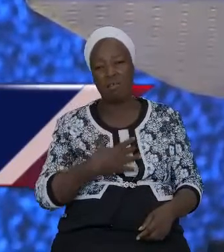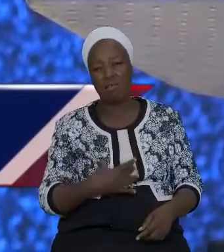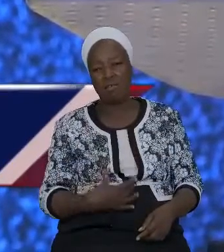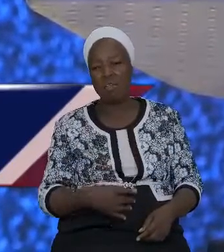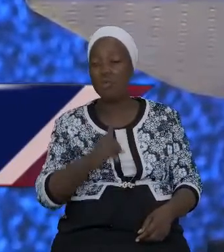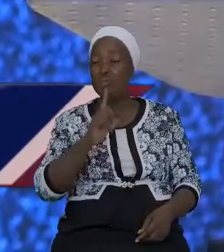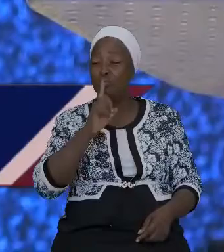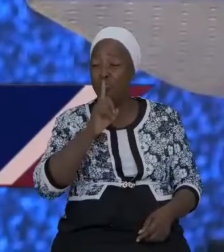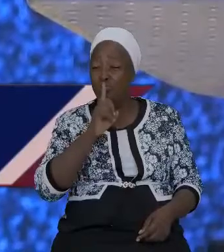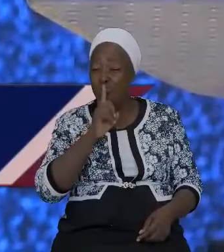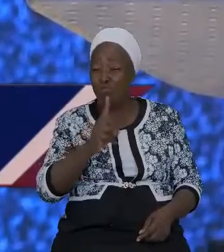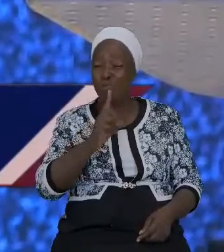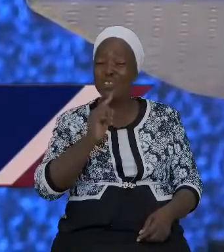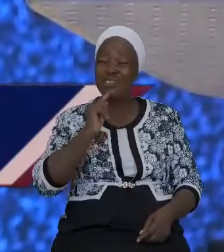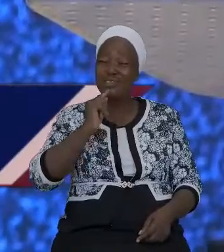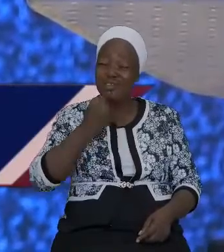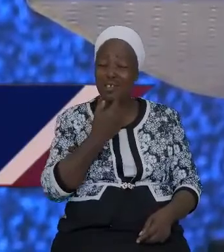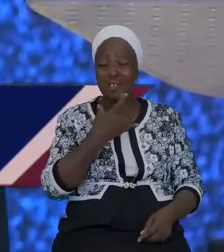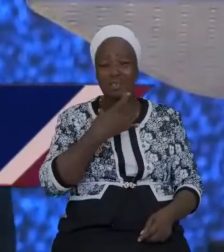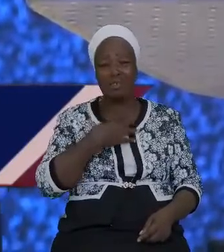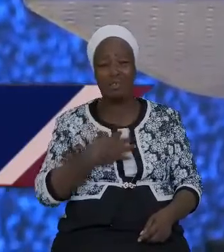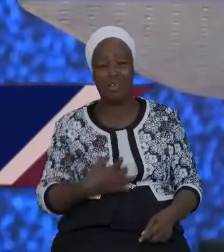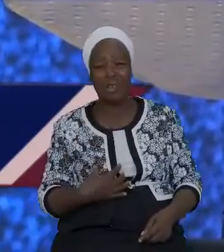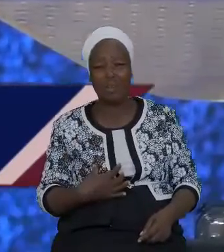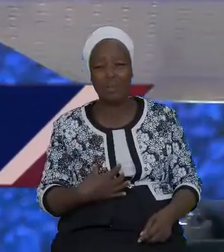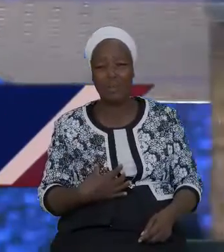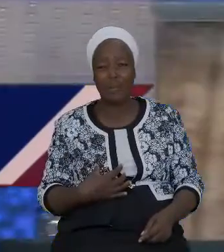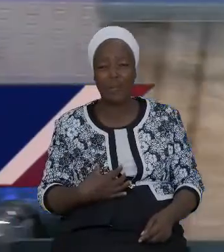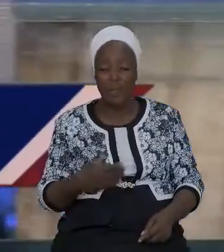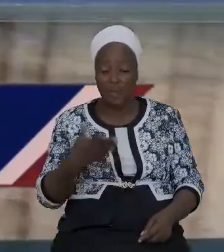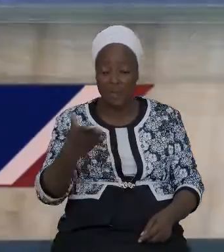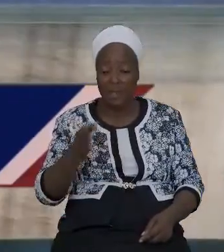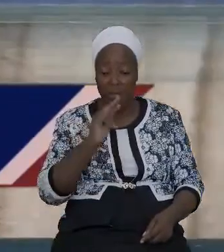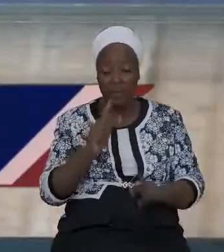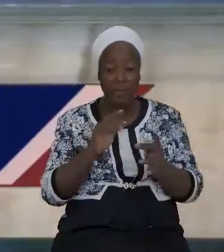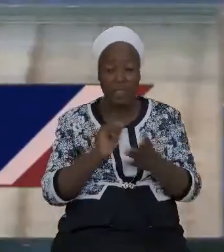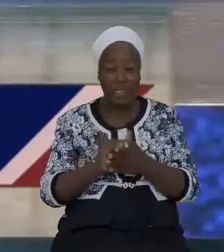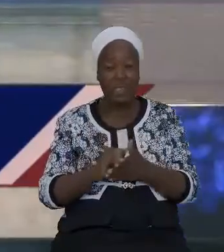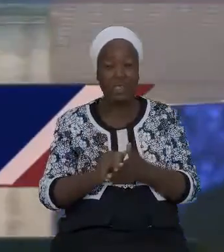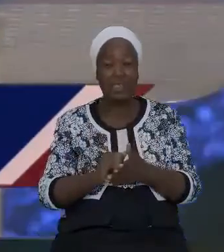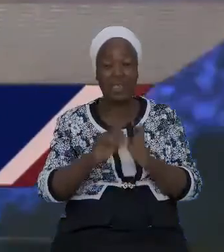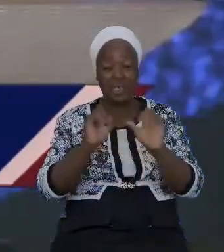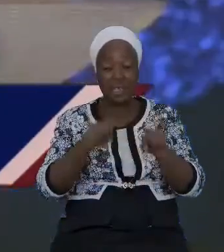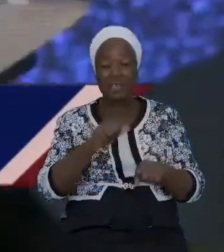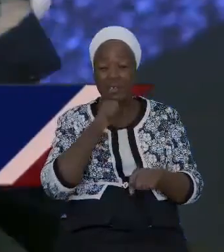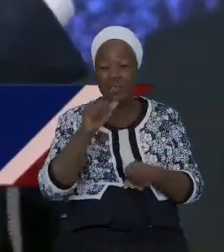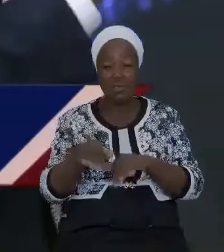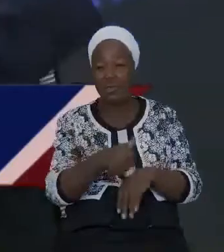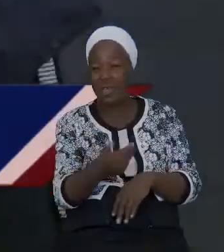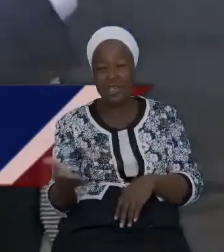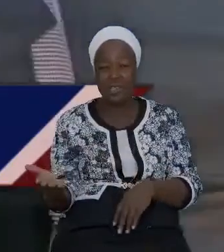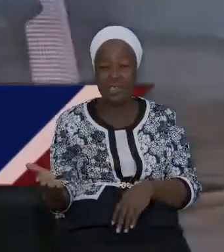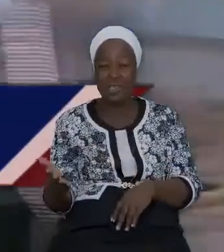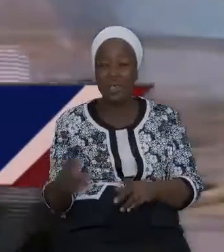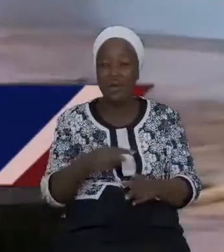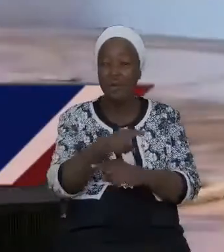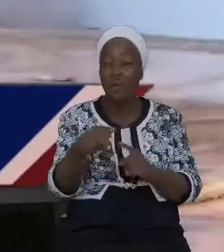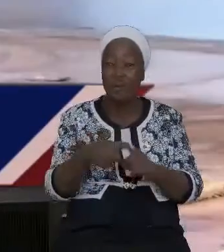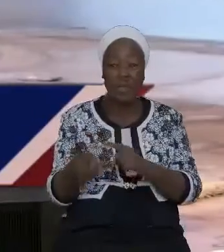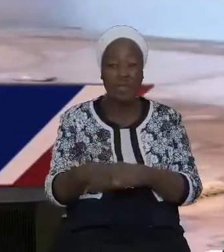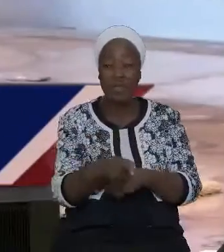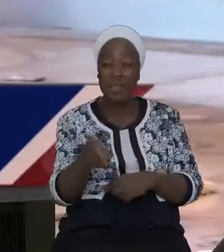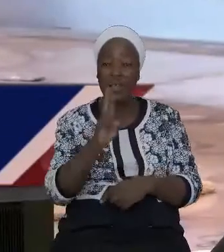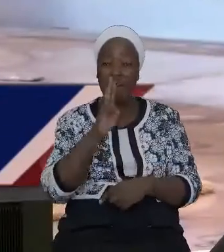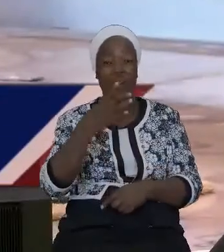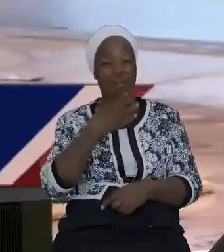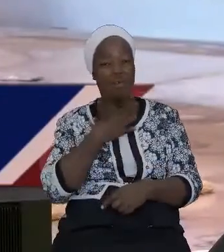Real biting hunger. There are people that cannot do anything when they